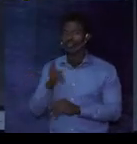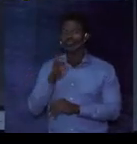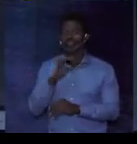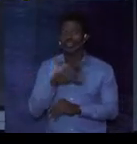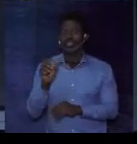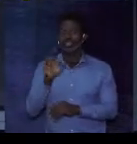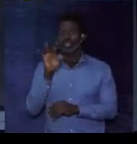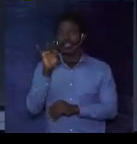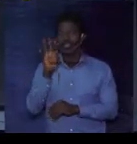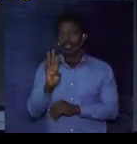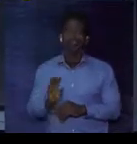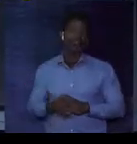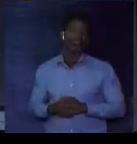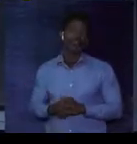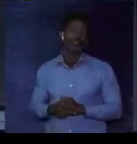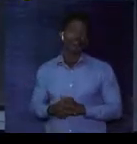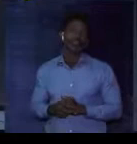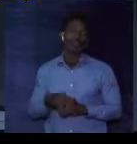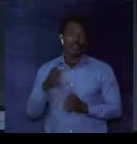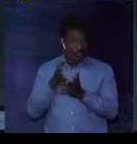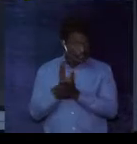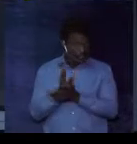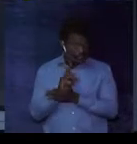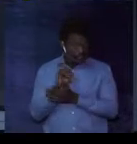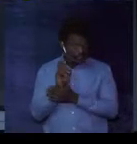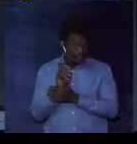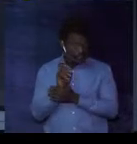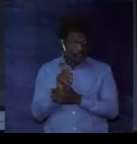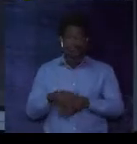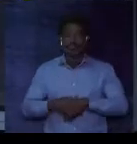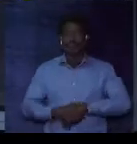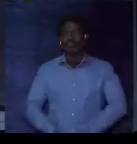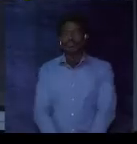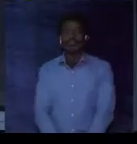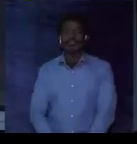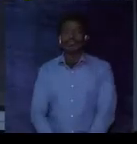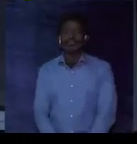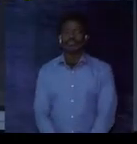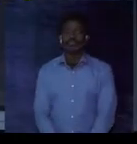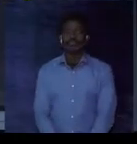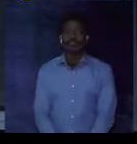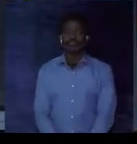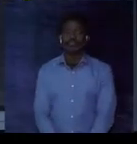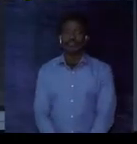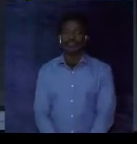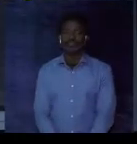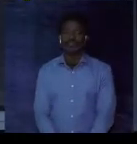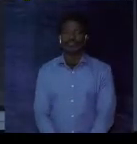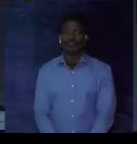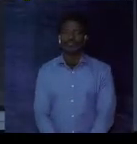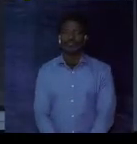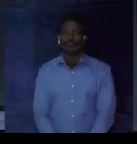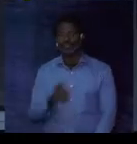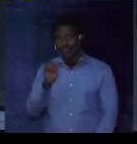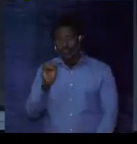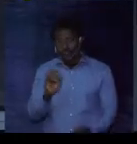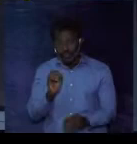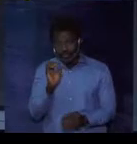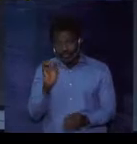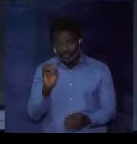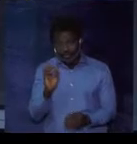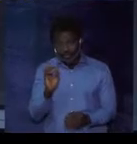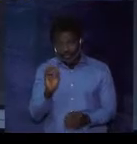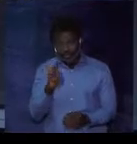have 284. Did you get that right? Okay, some of you wrote 0,000. No problem. I'll pardon you for that for today.